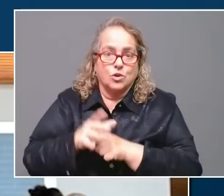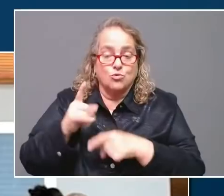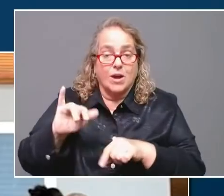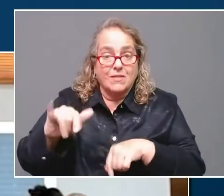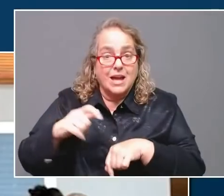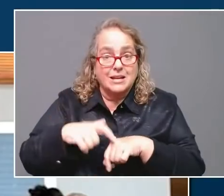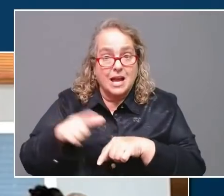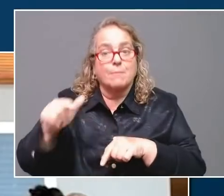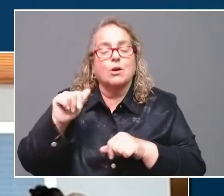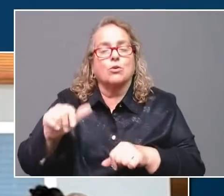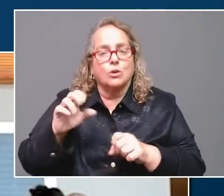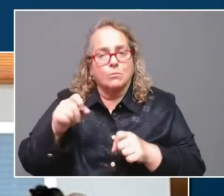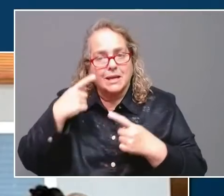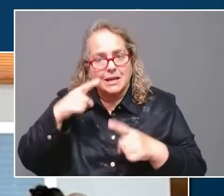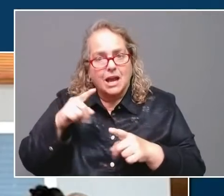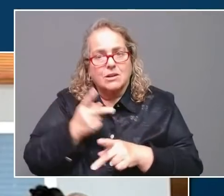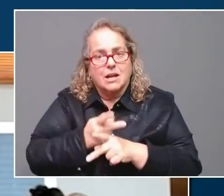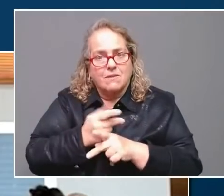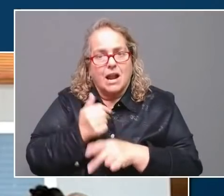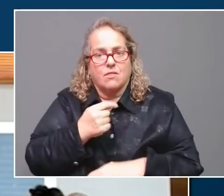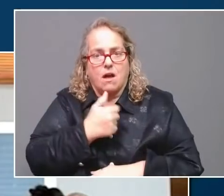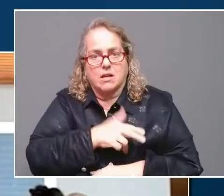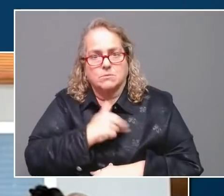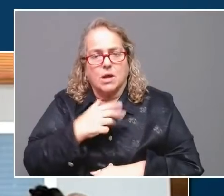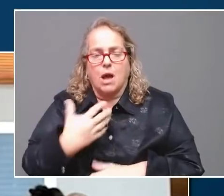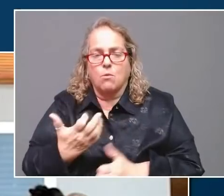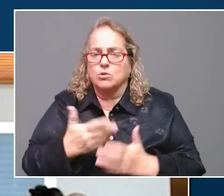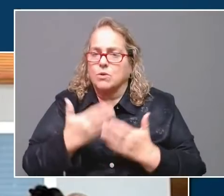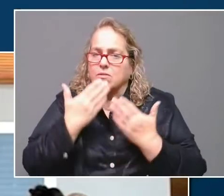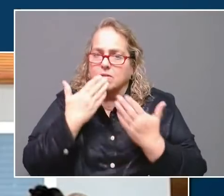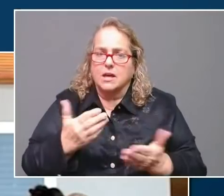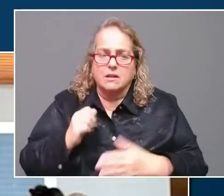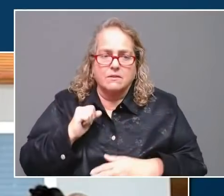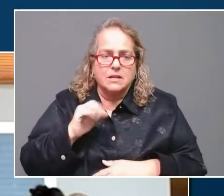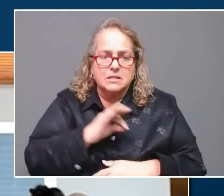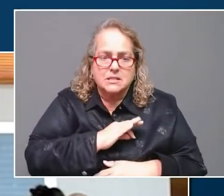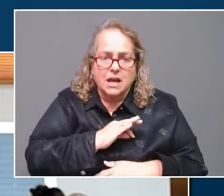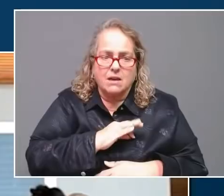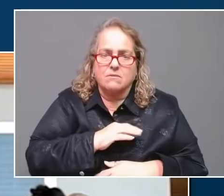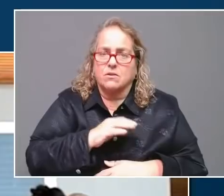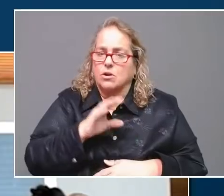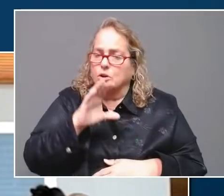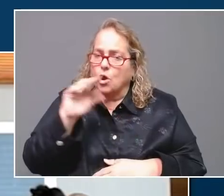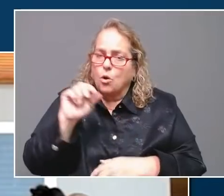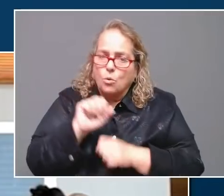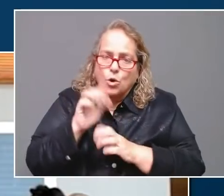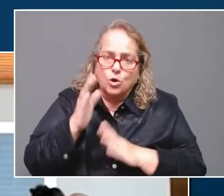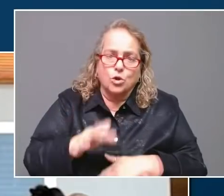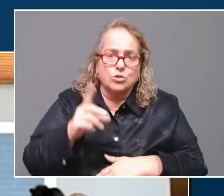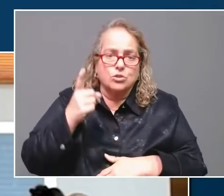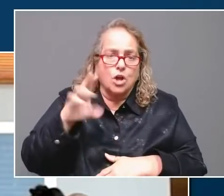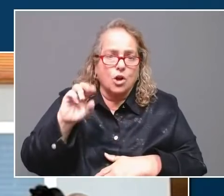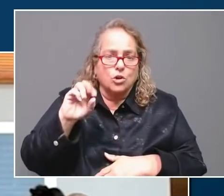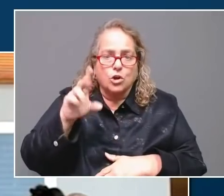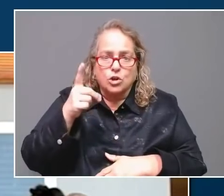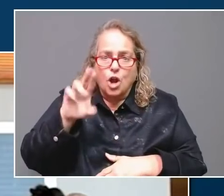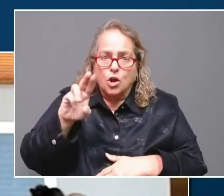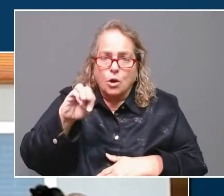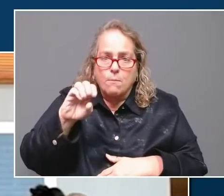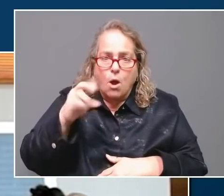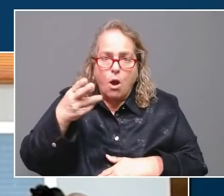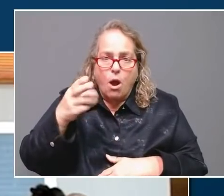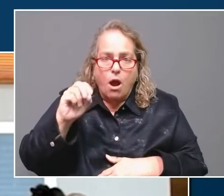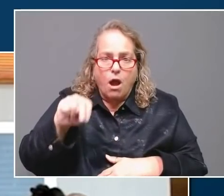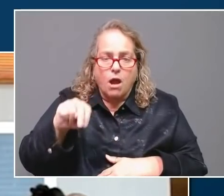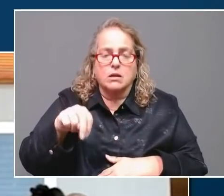here at the hospital, and I so thank the staff, all my coworkers, Dr. Mohon, Dr. Combs, everyone that took such excellent